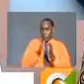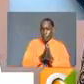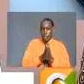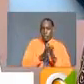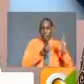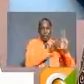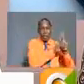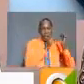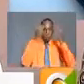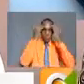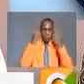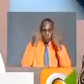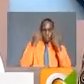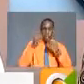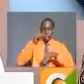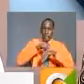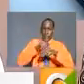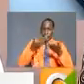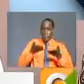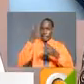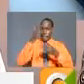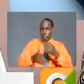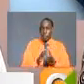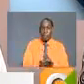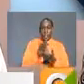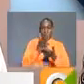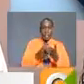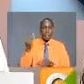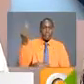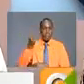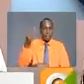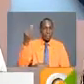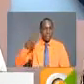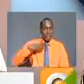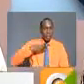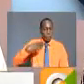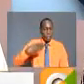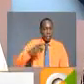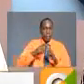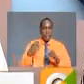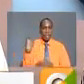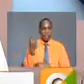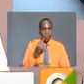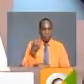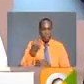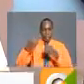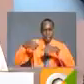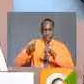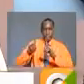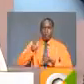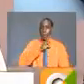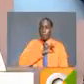courts. It is time to stop them. Some of them preach prosperity, but only they